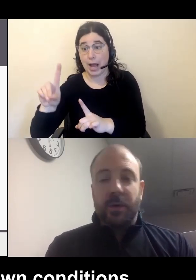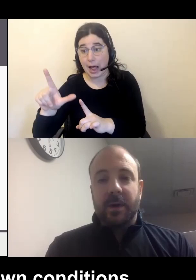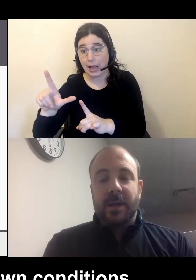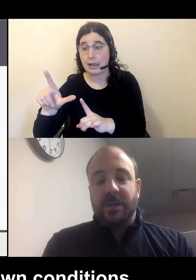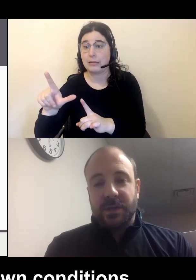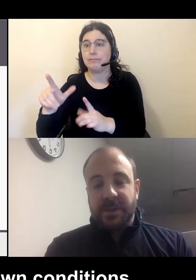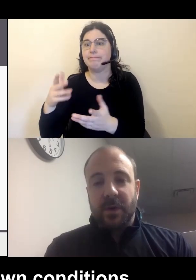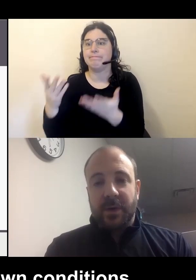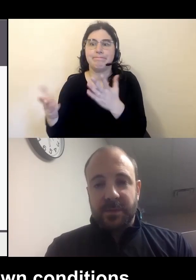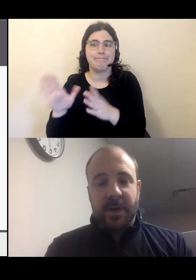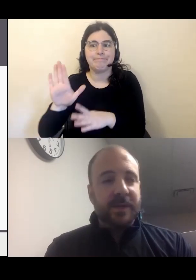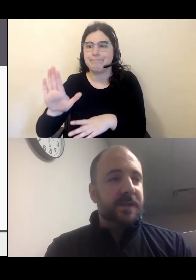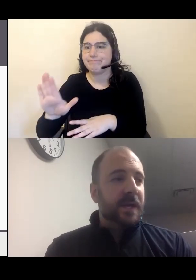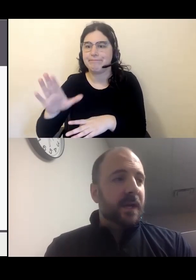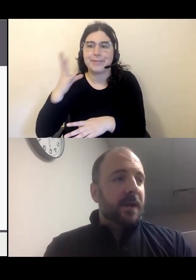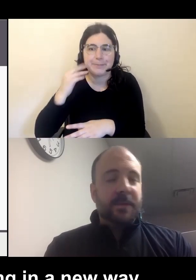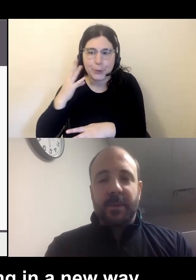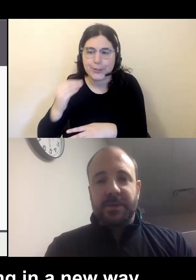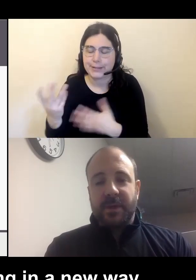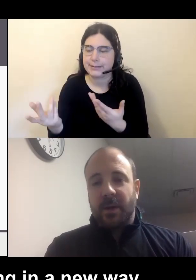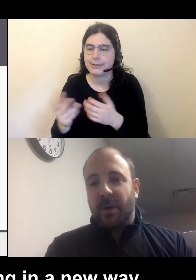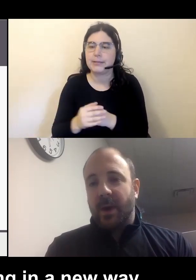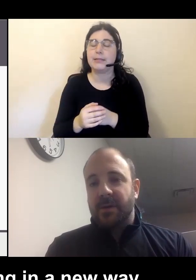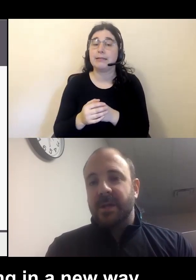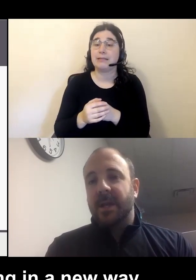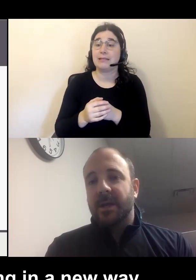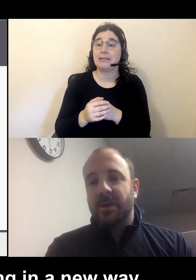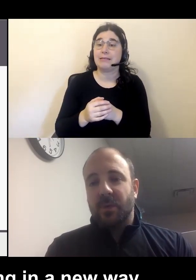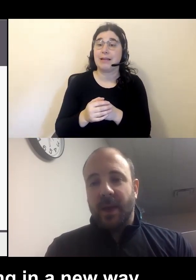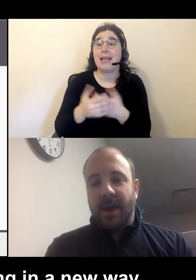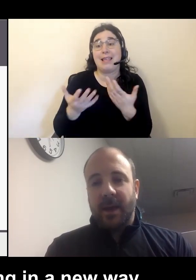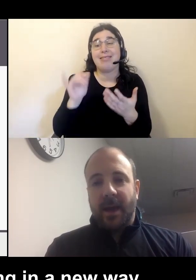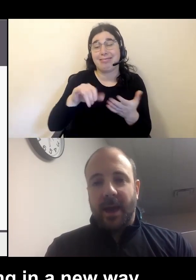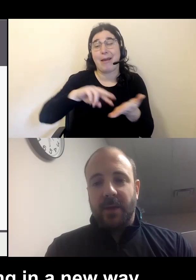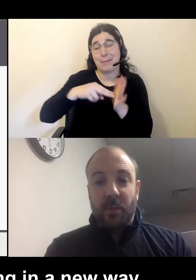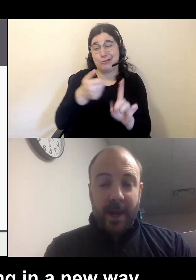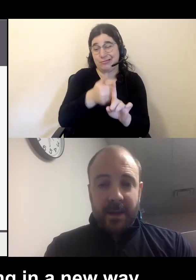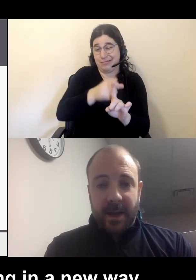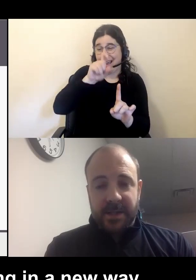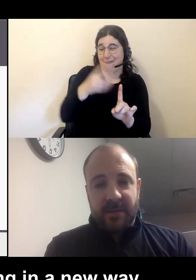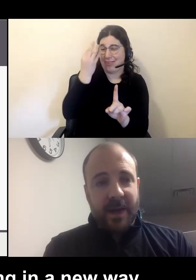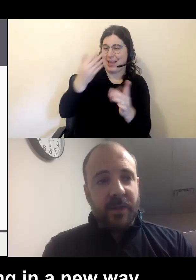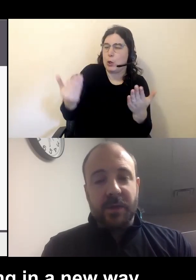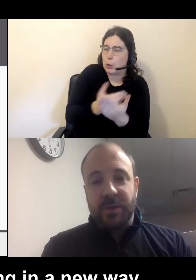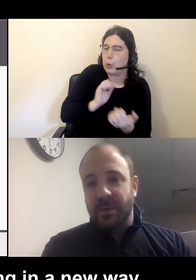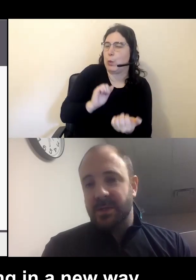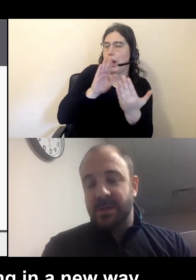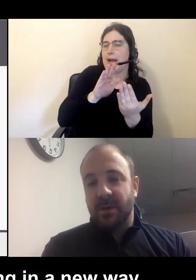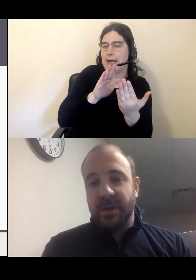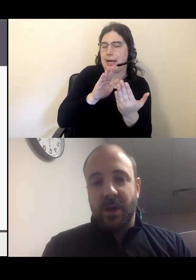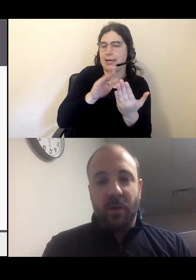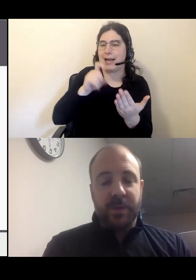their own conditions, their own experiences. To be able to do that requires thinking in a new way and recognizing the fact that you